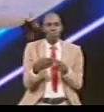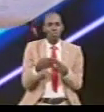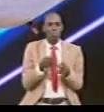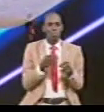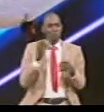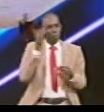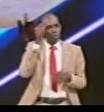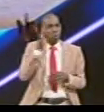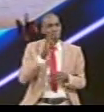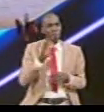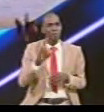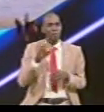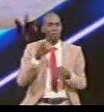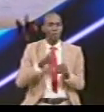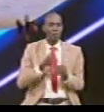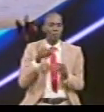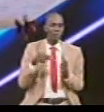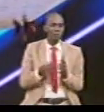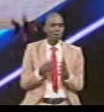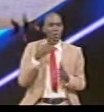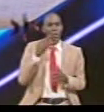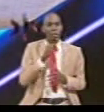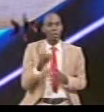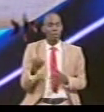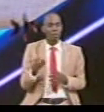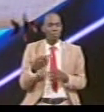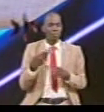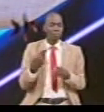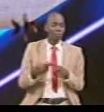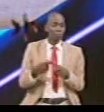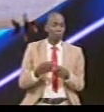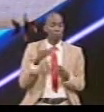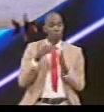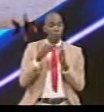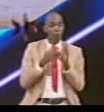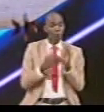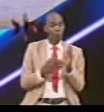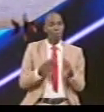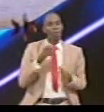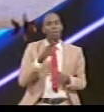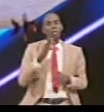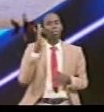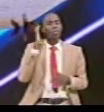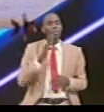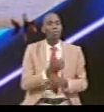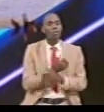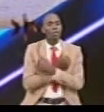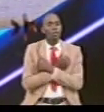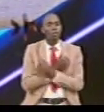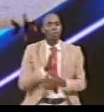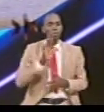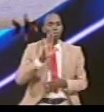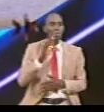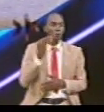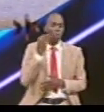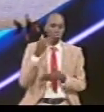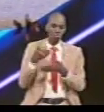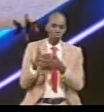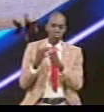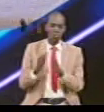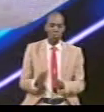this saying, namely, thou shalt love thy neighbor